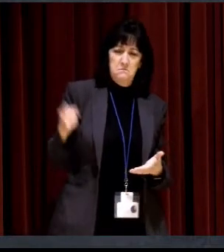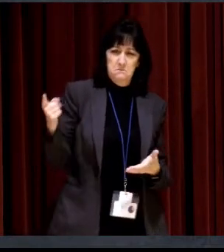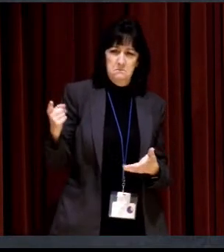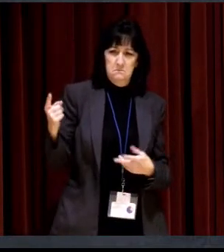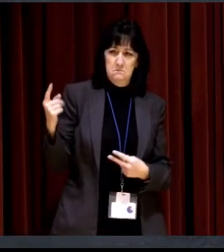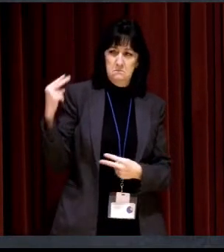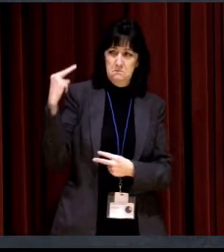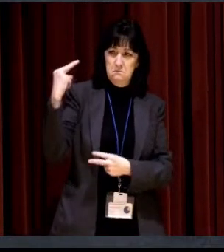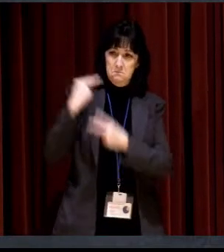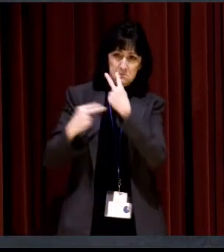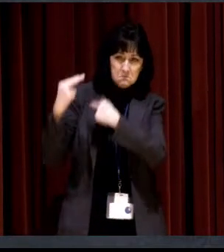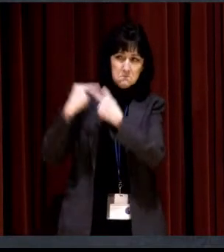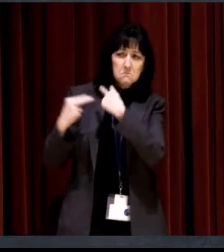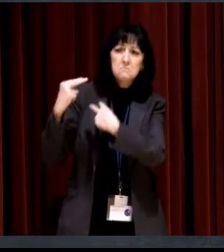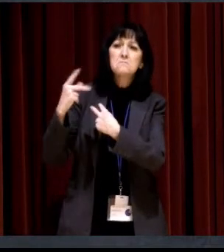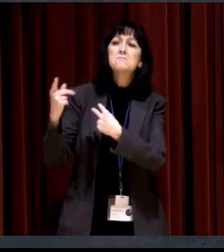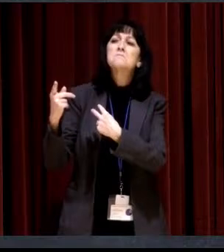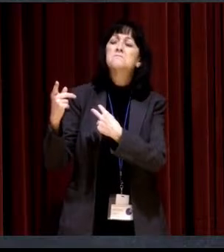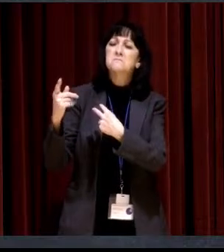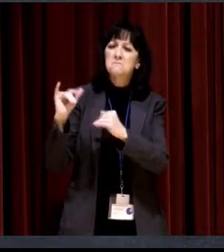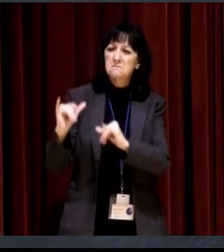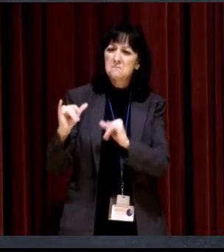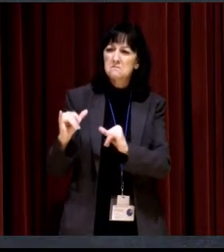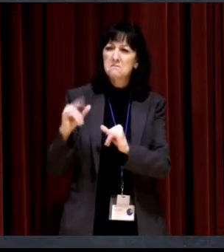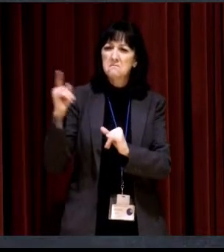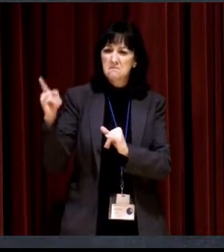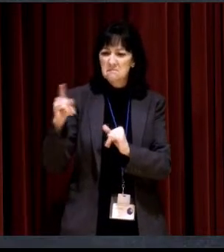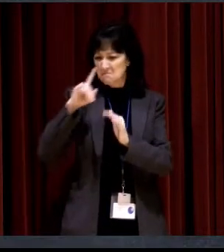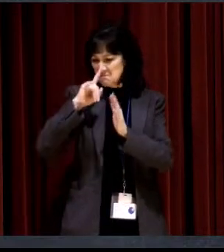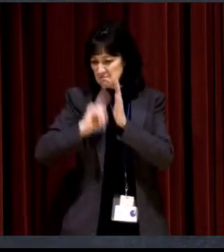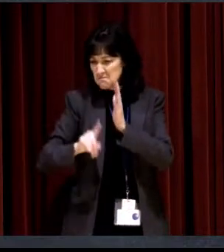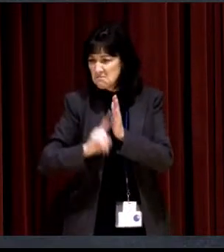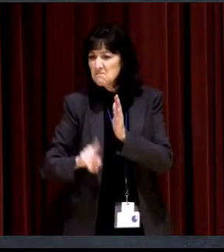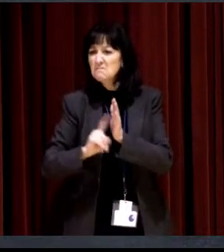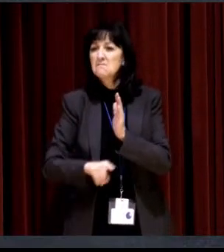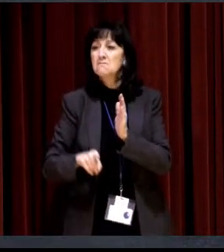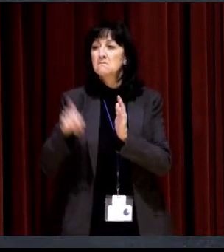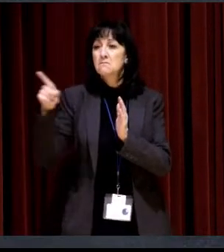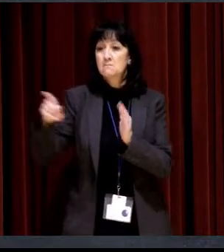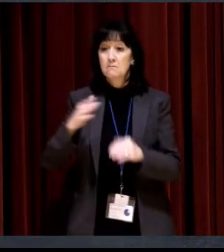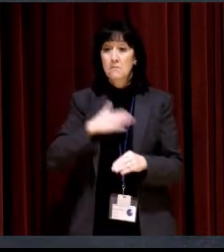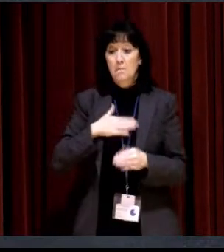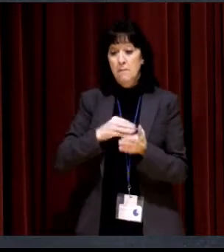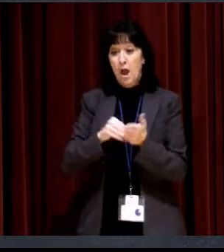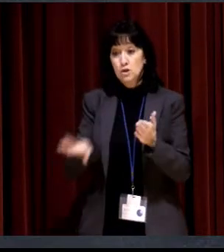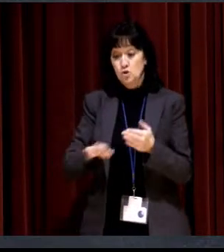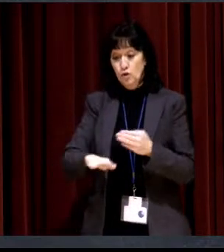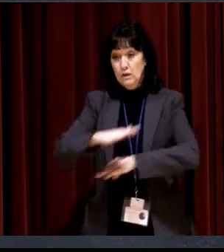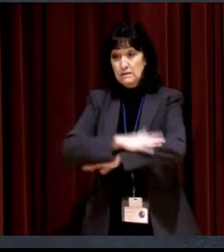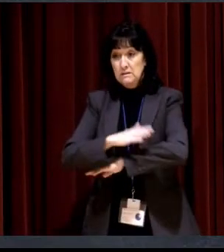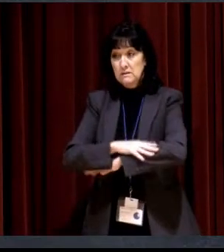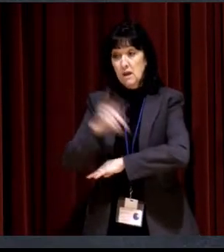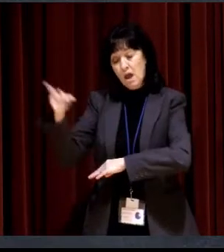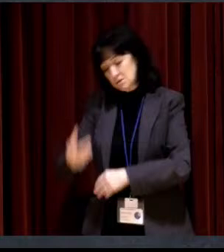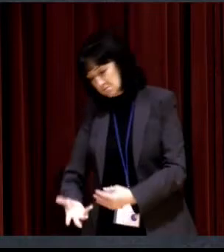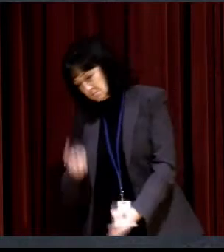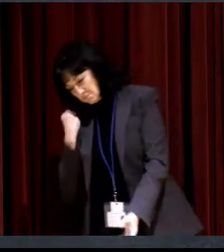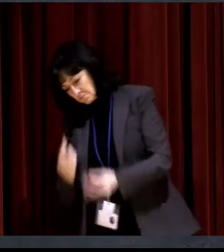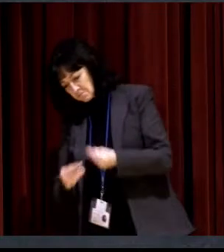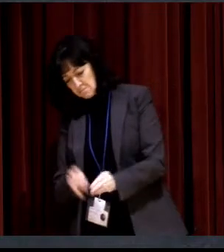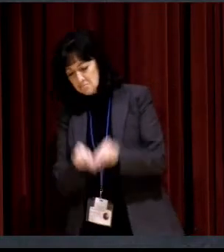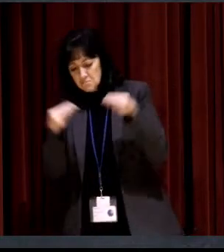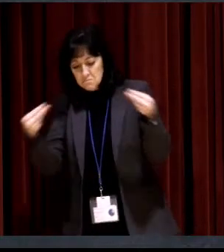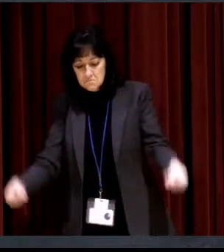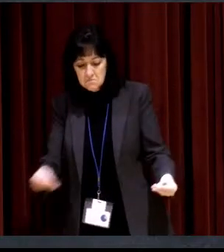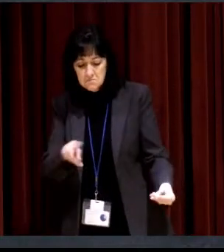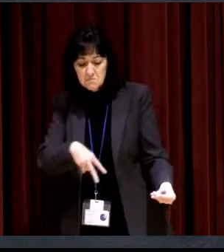and talk to my students and pull the stuff out their desk and ask them what they're learning, to personally, and I know I've talked to many people. I've talked to